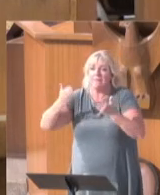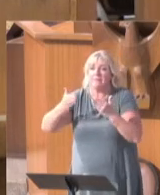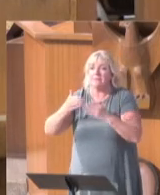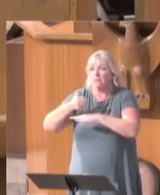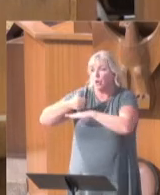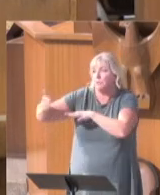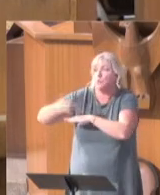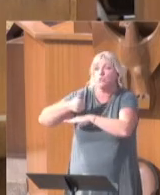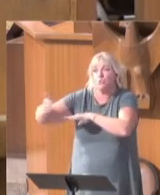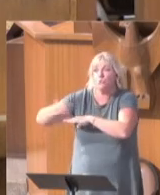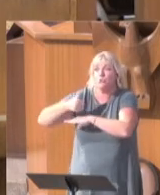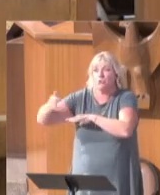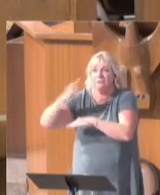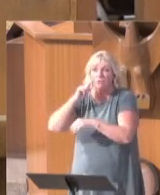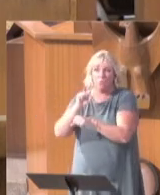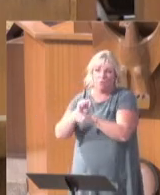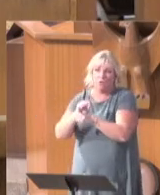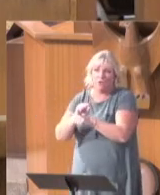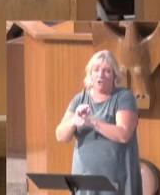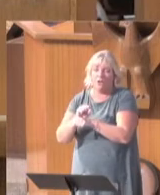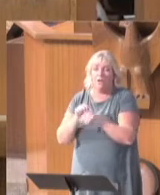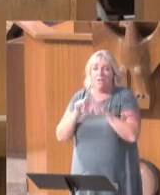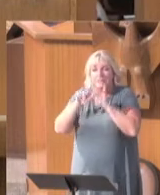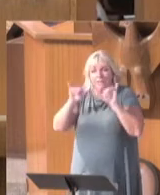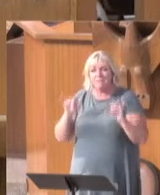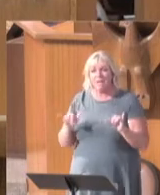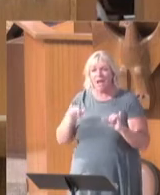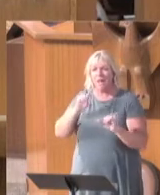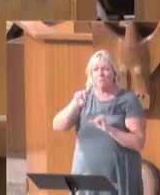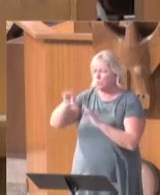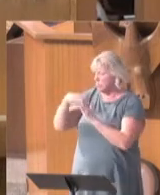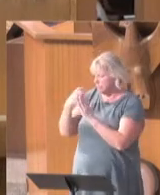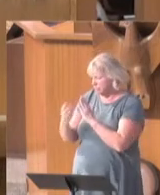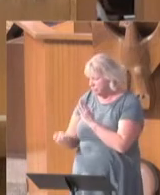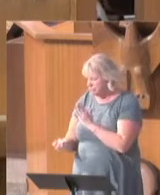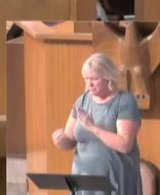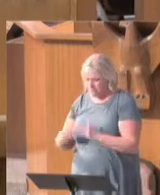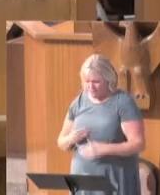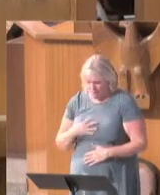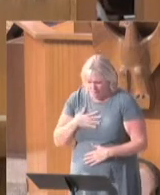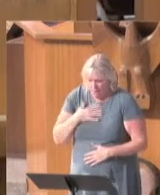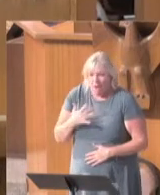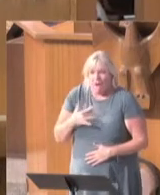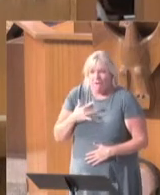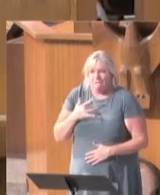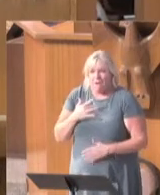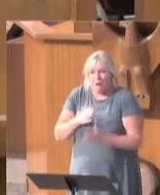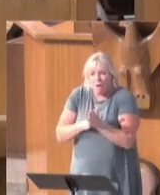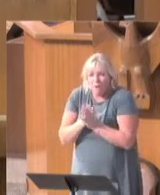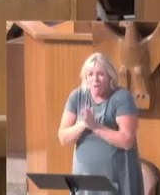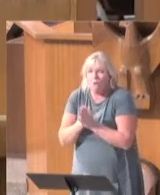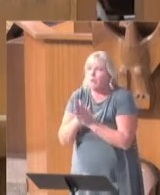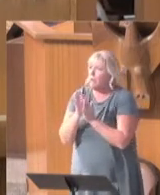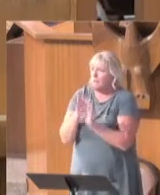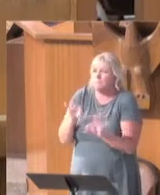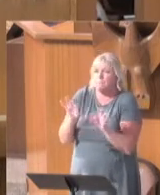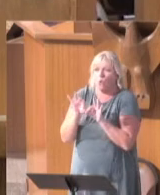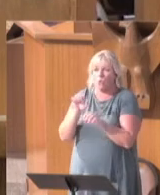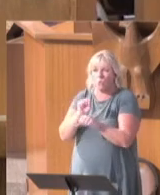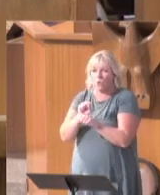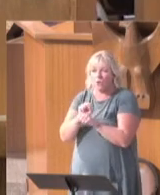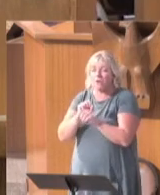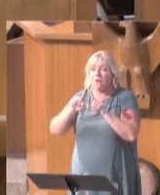commuting. And at the same time, you find deep meaning in this work. You find it incredibly spiritual and important. But maybe